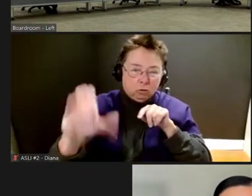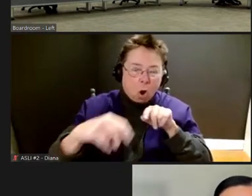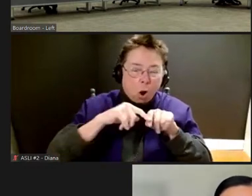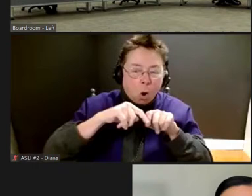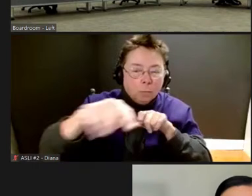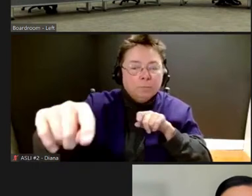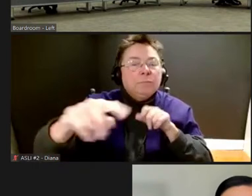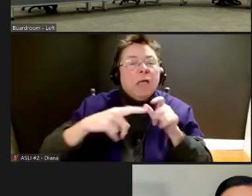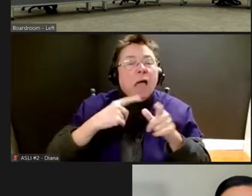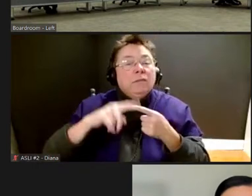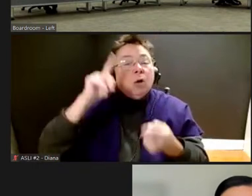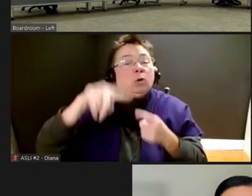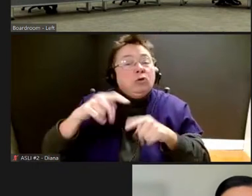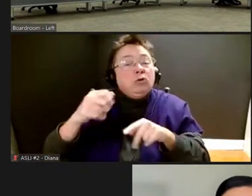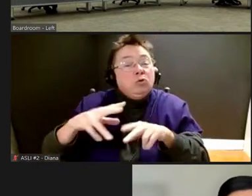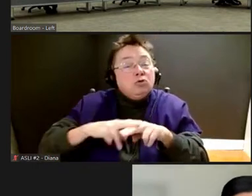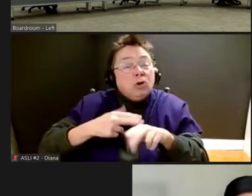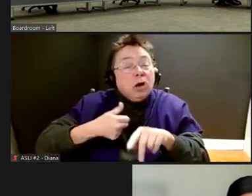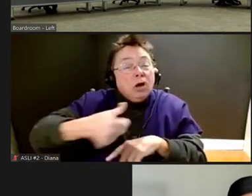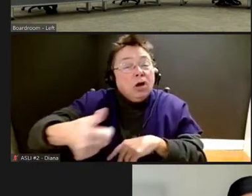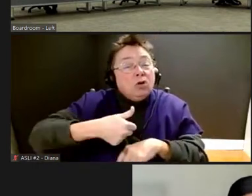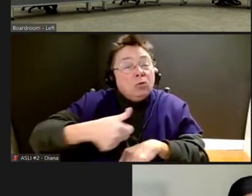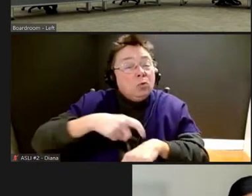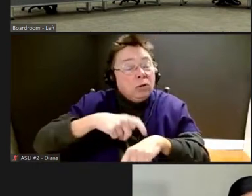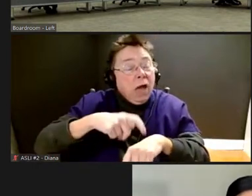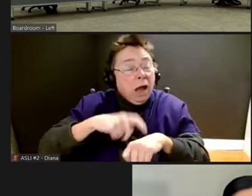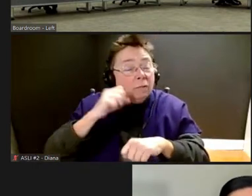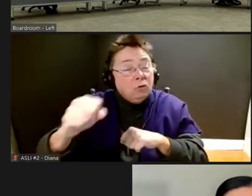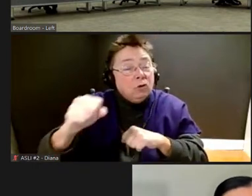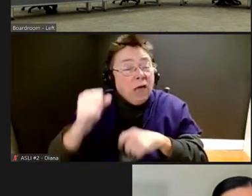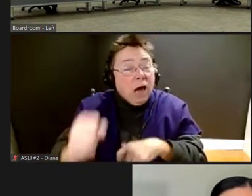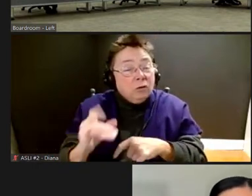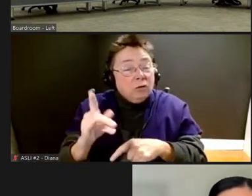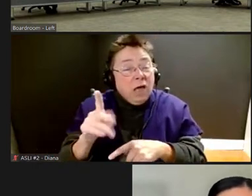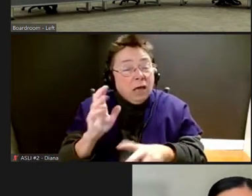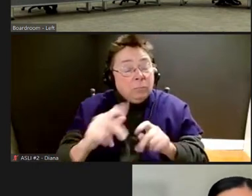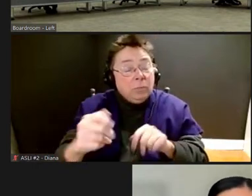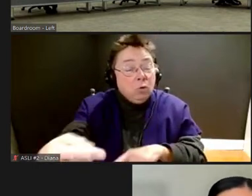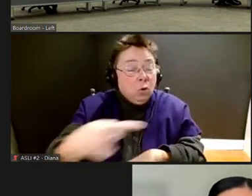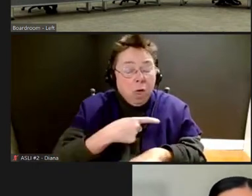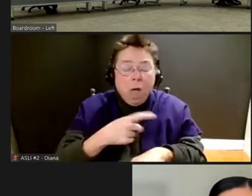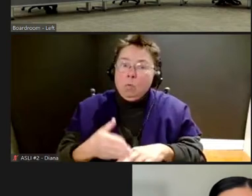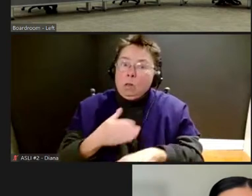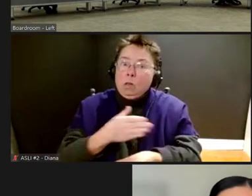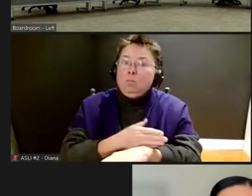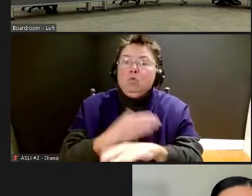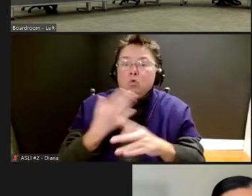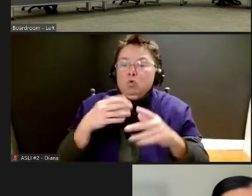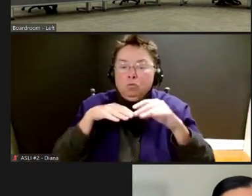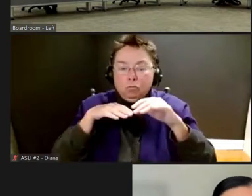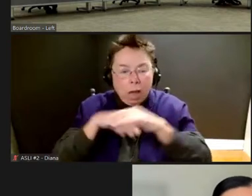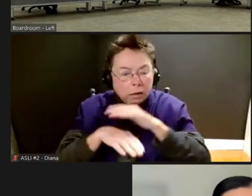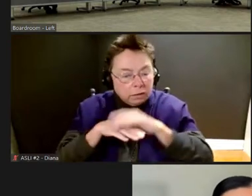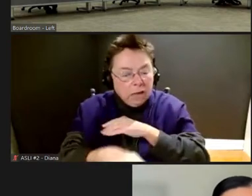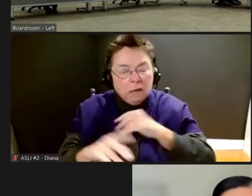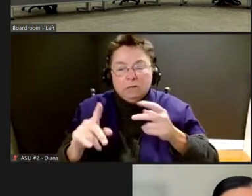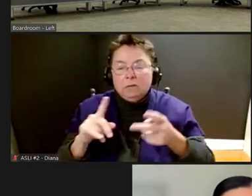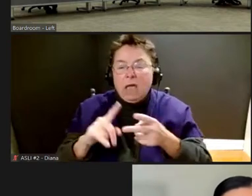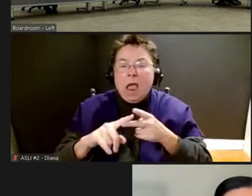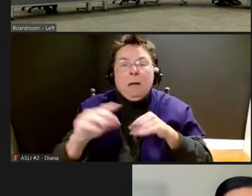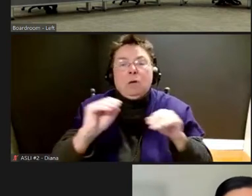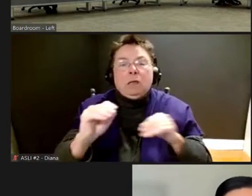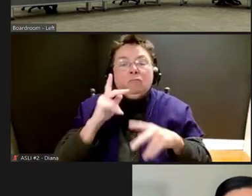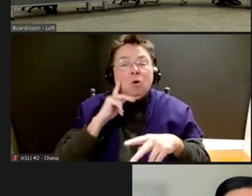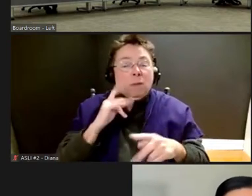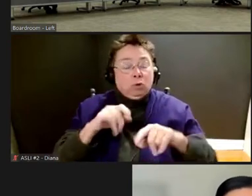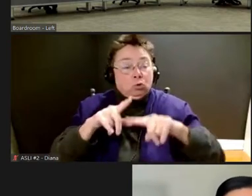will reduce commute times for the south side residents and will greatly improve mobility and accessibility for transit dependent folks in